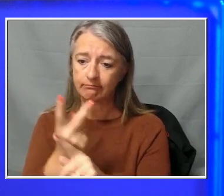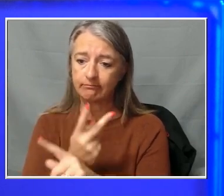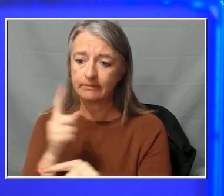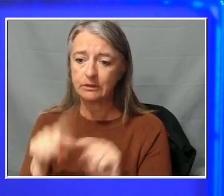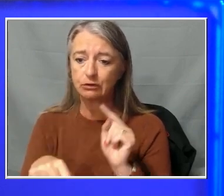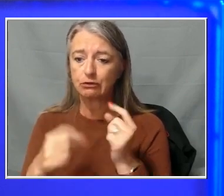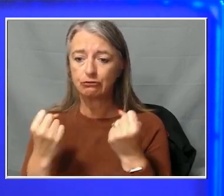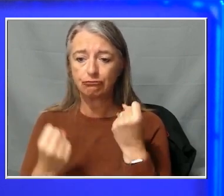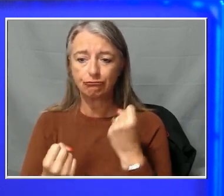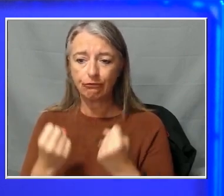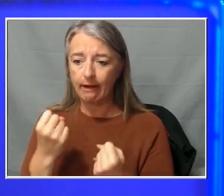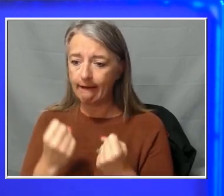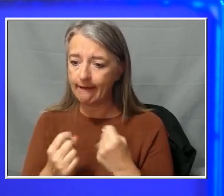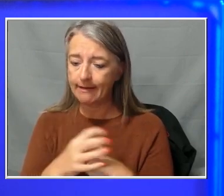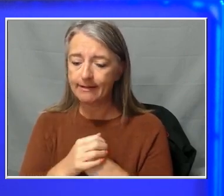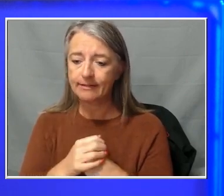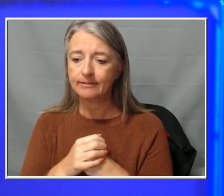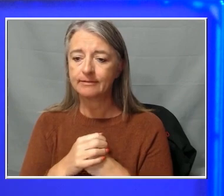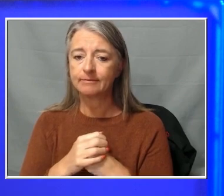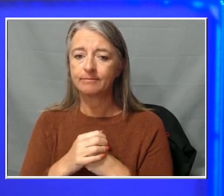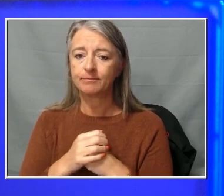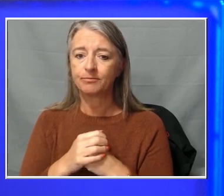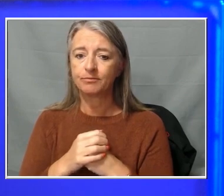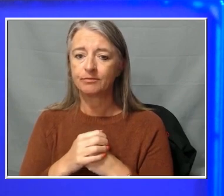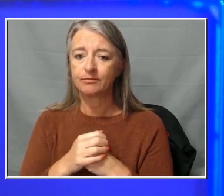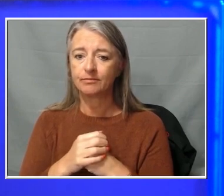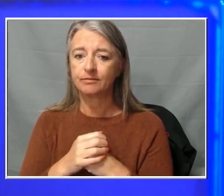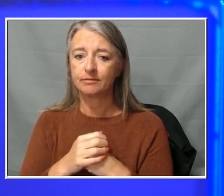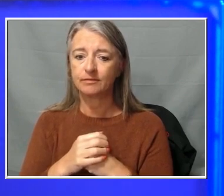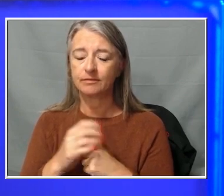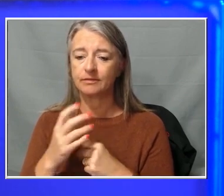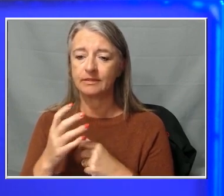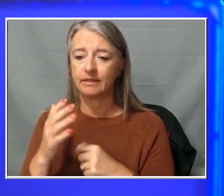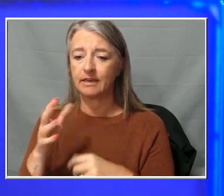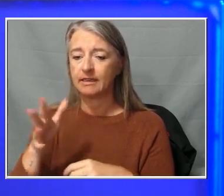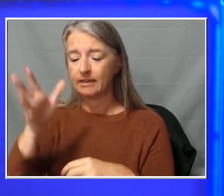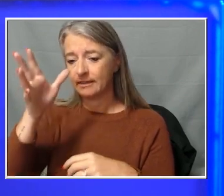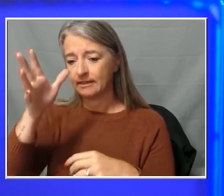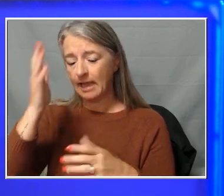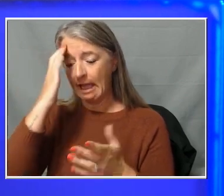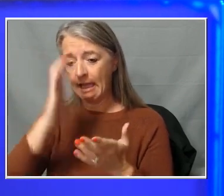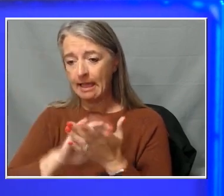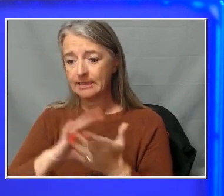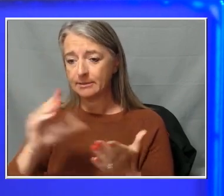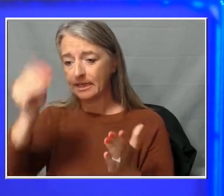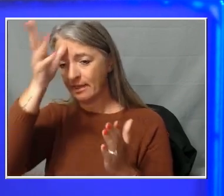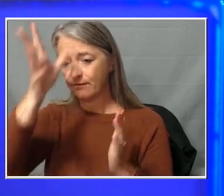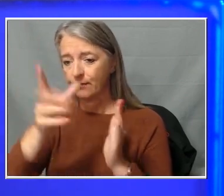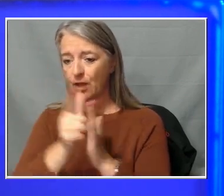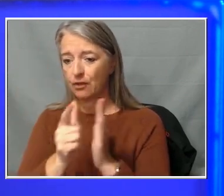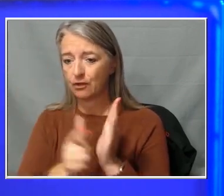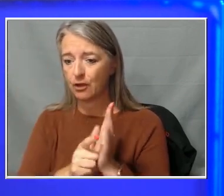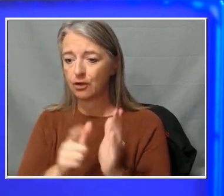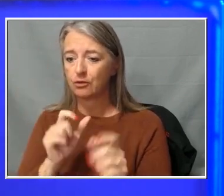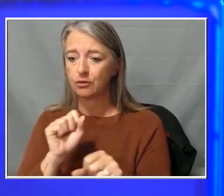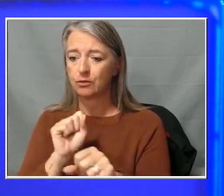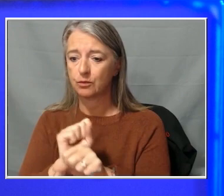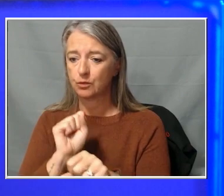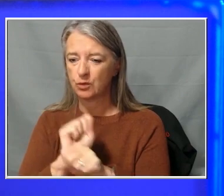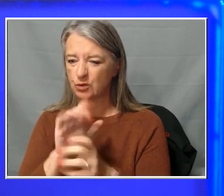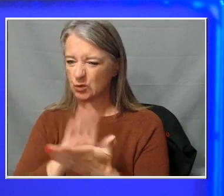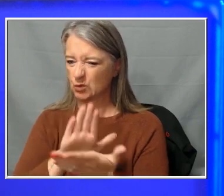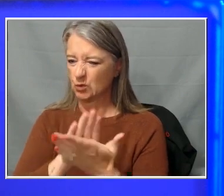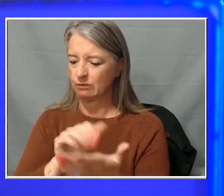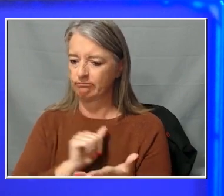drive. My saint of a husband and father-in-law were taking me to school or to work. I work at a school at